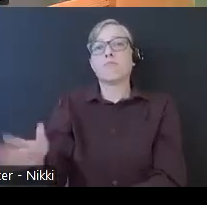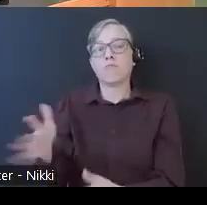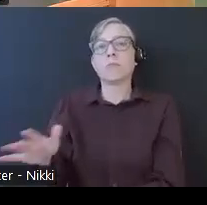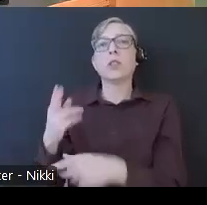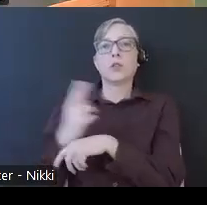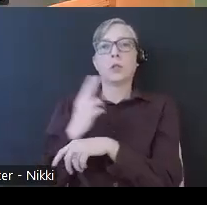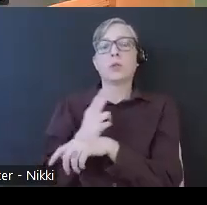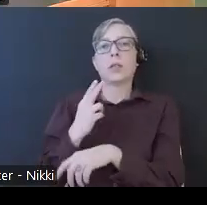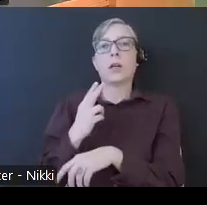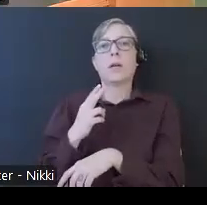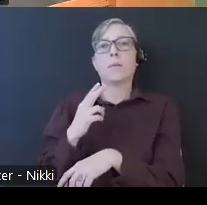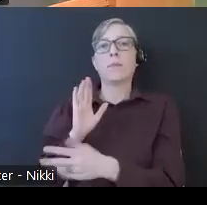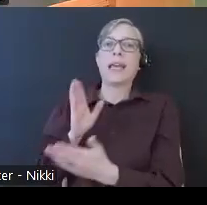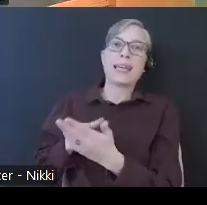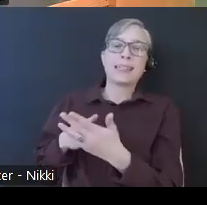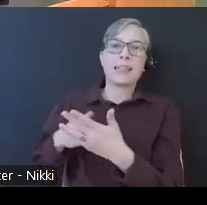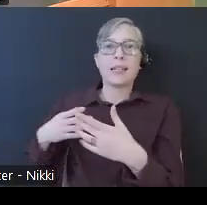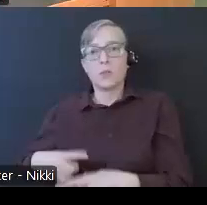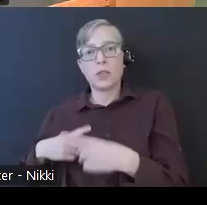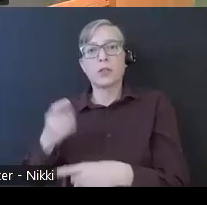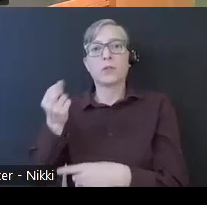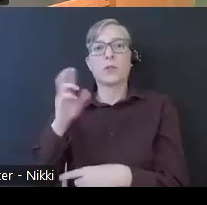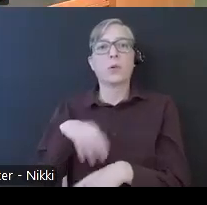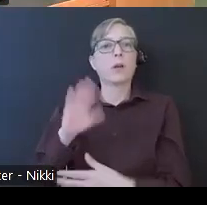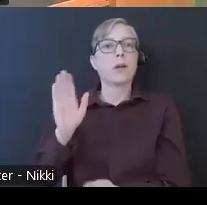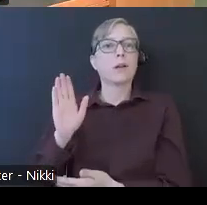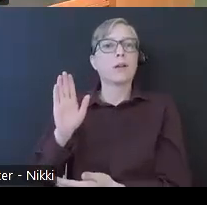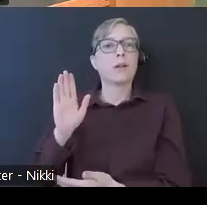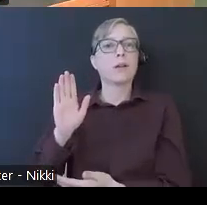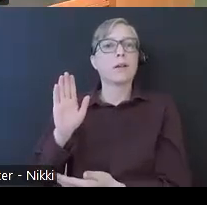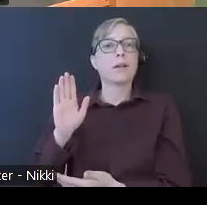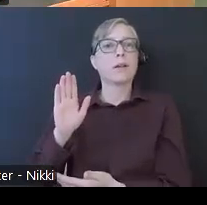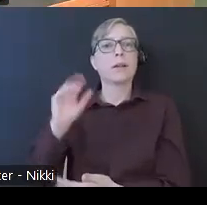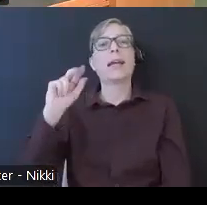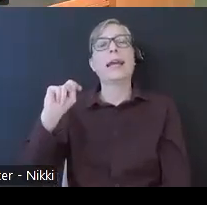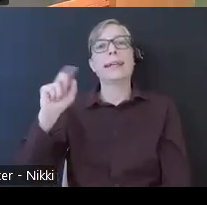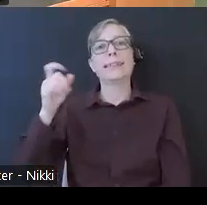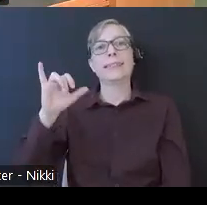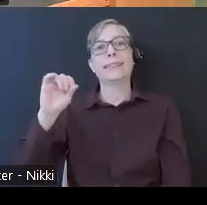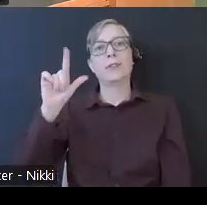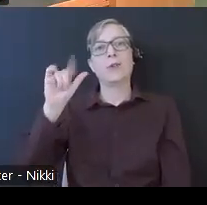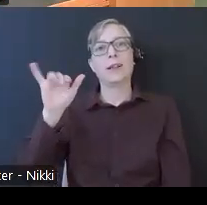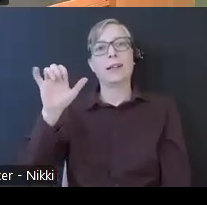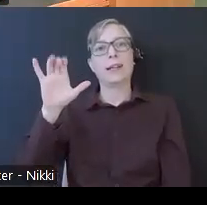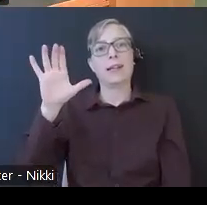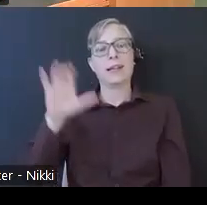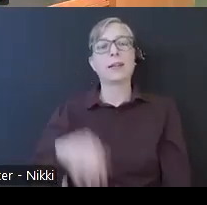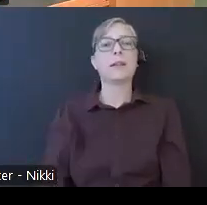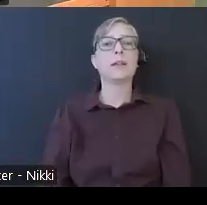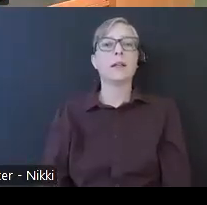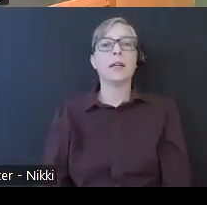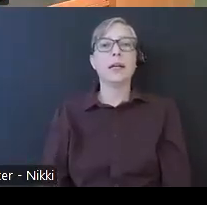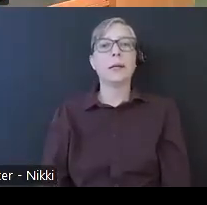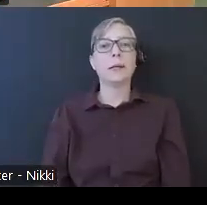anxiolytic. And we had a simple internet support group. Now we have modern ones that have chatbots and AIs that might also promote